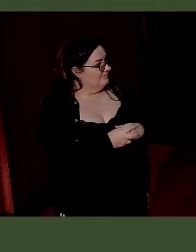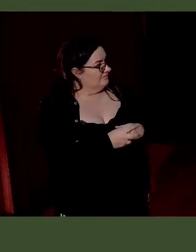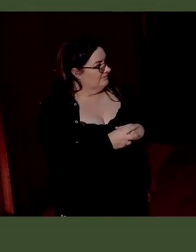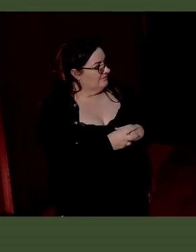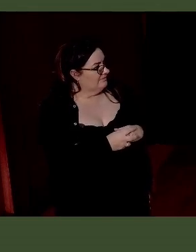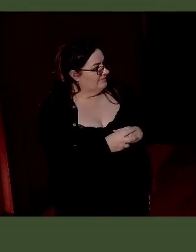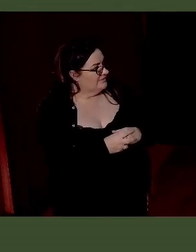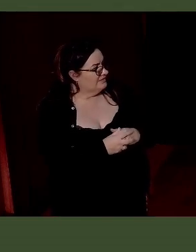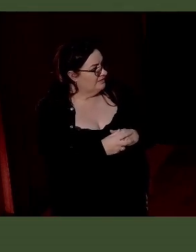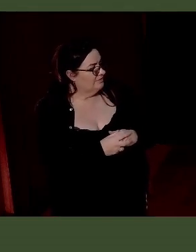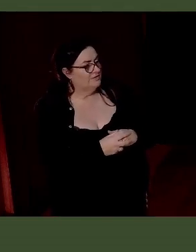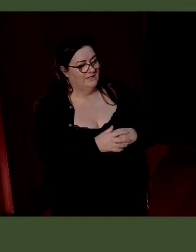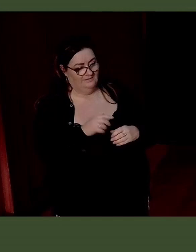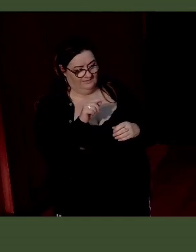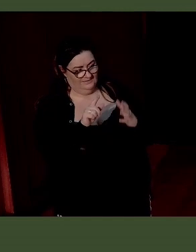less than